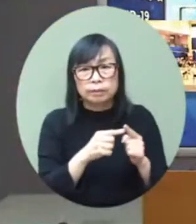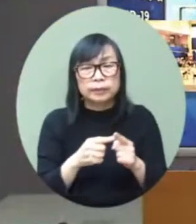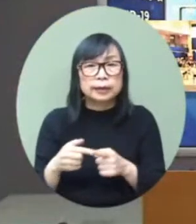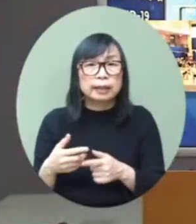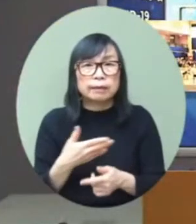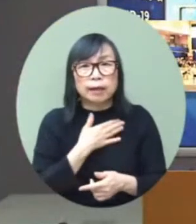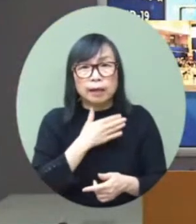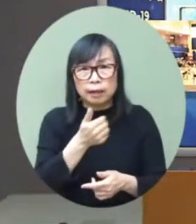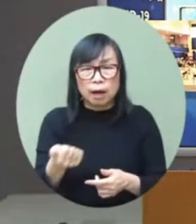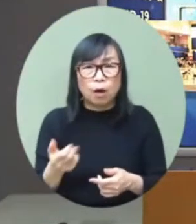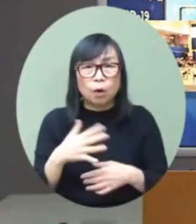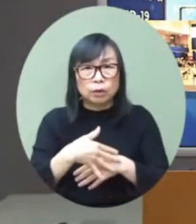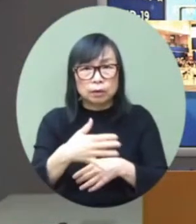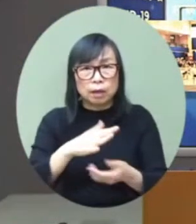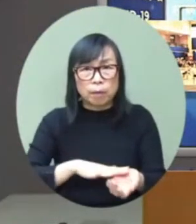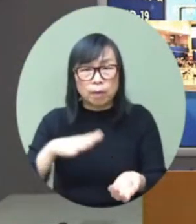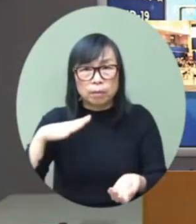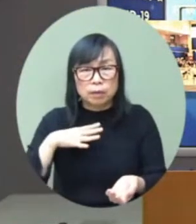of Health.